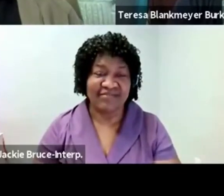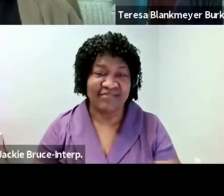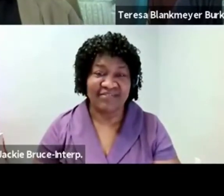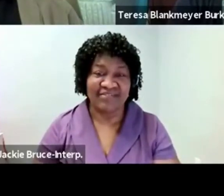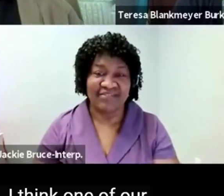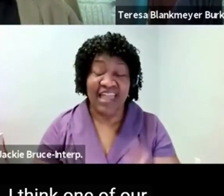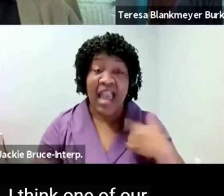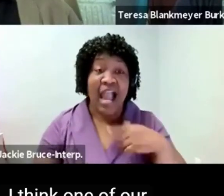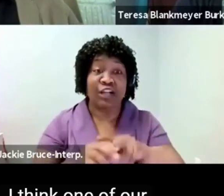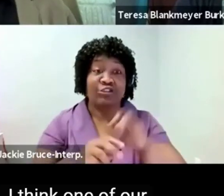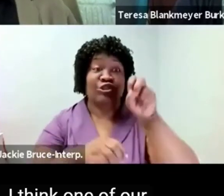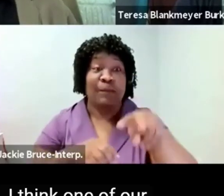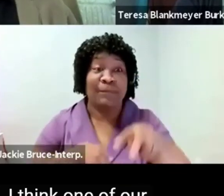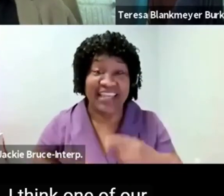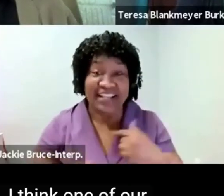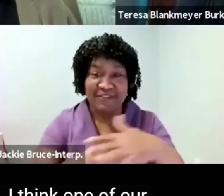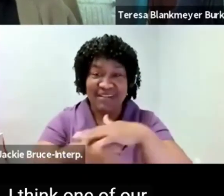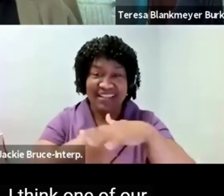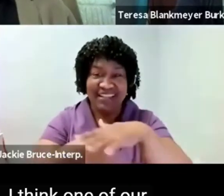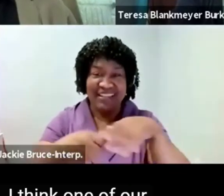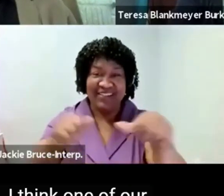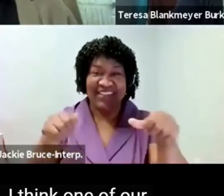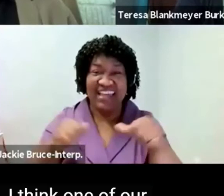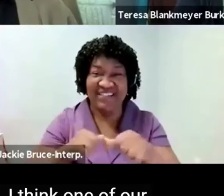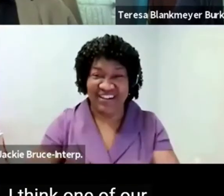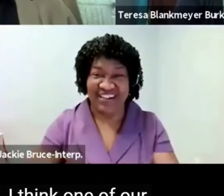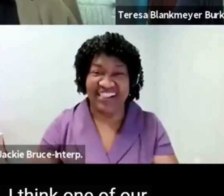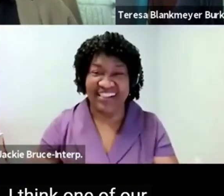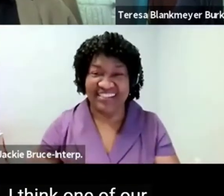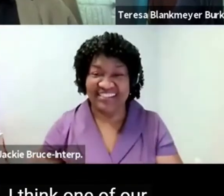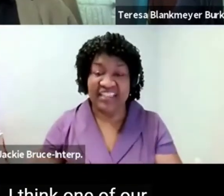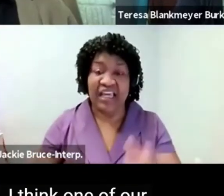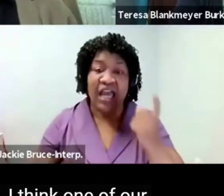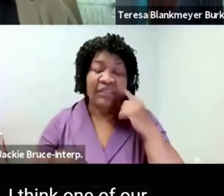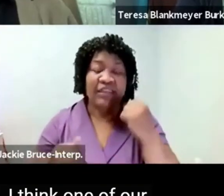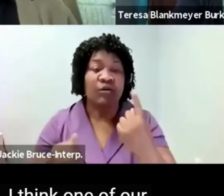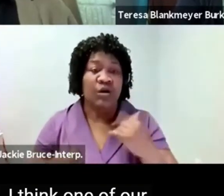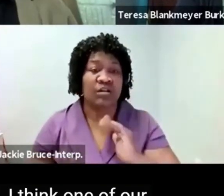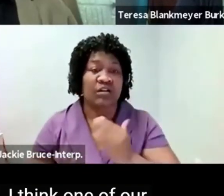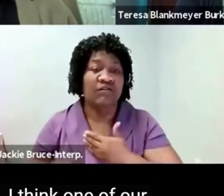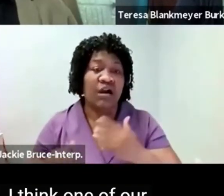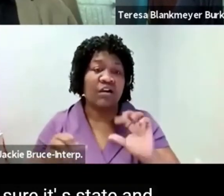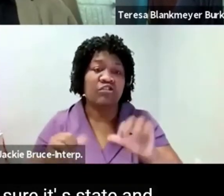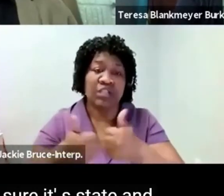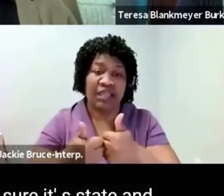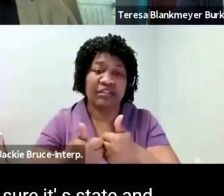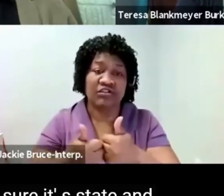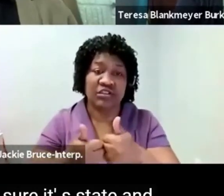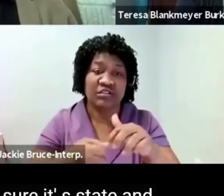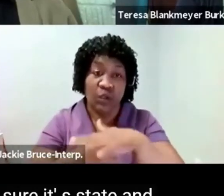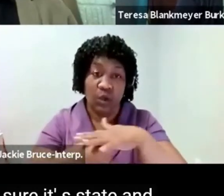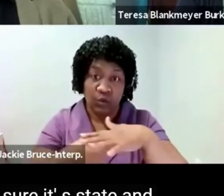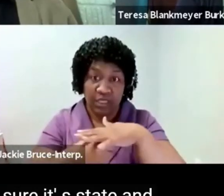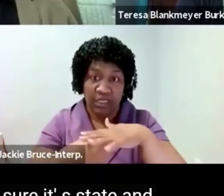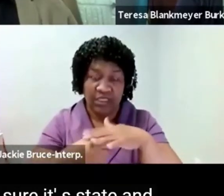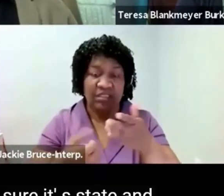Well, I'll just jump on it from a local level. I think one of our challenges locally, probably, I'm sure at state